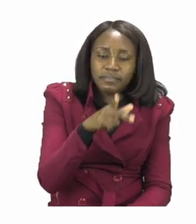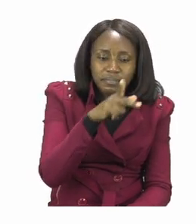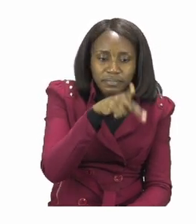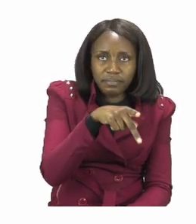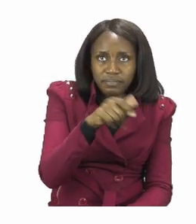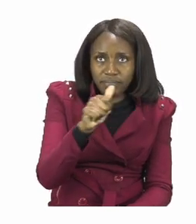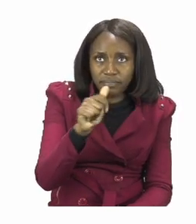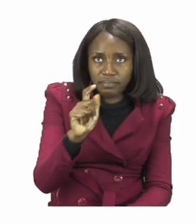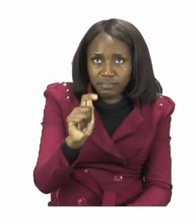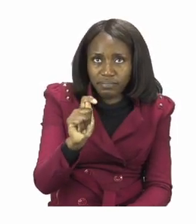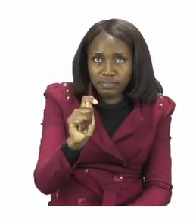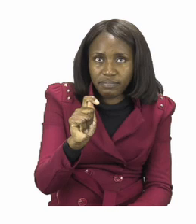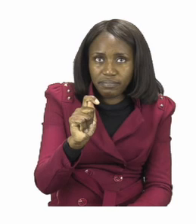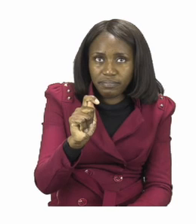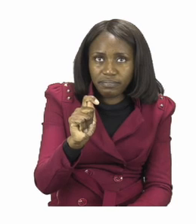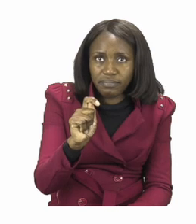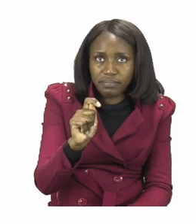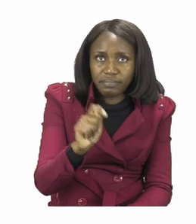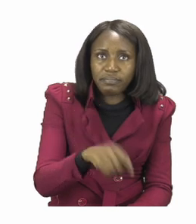pat,